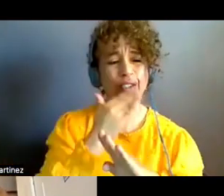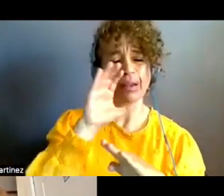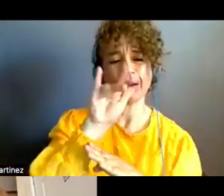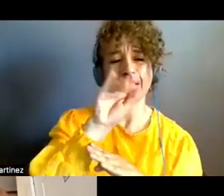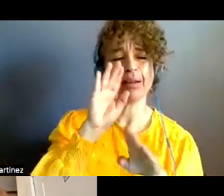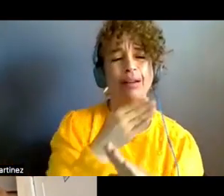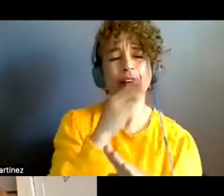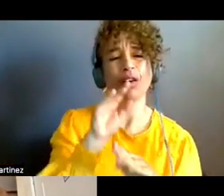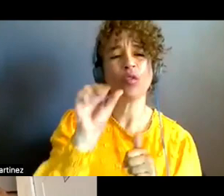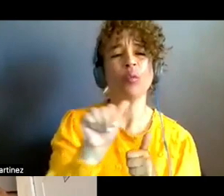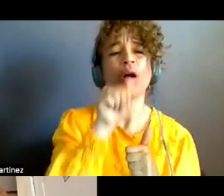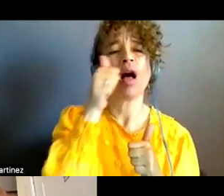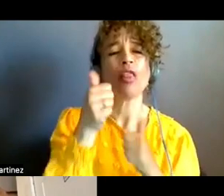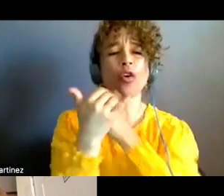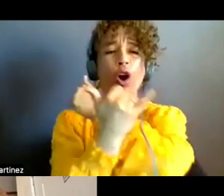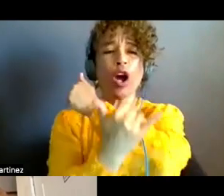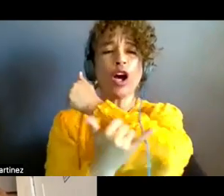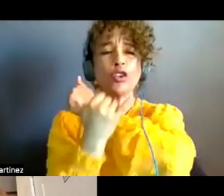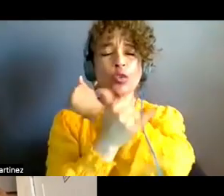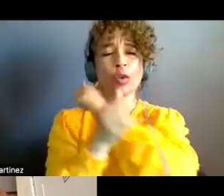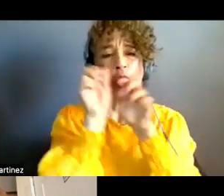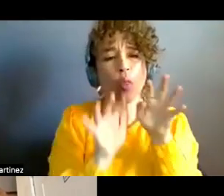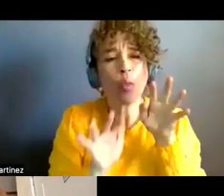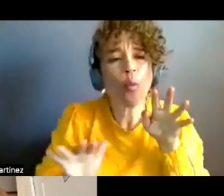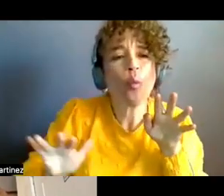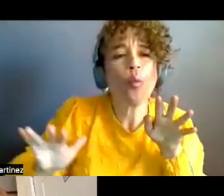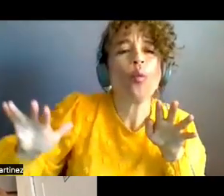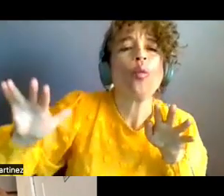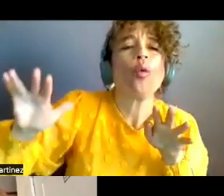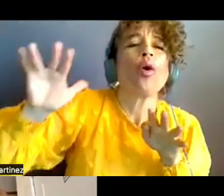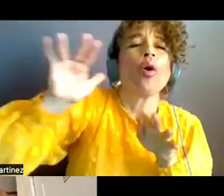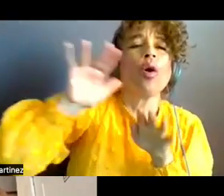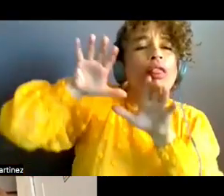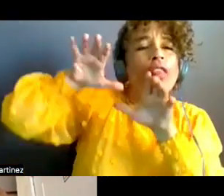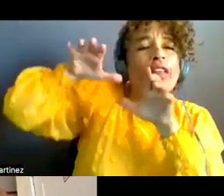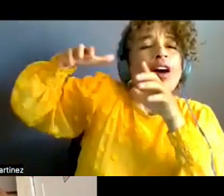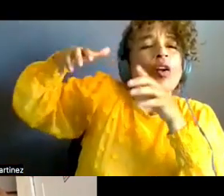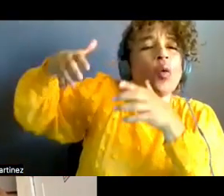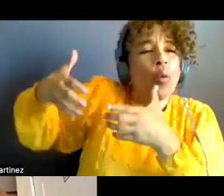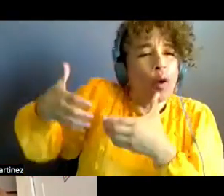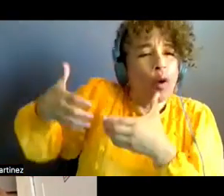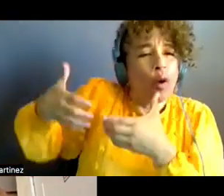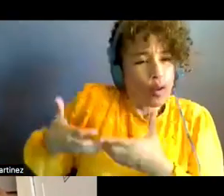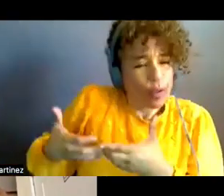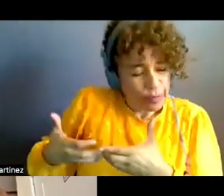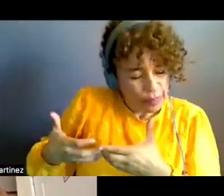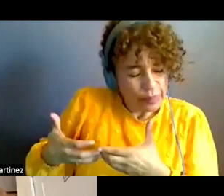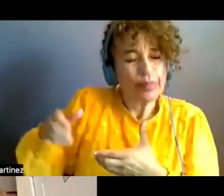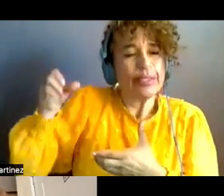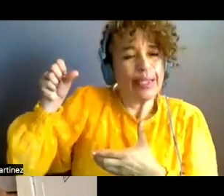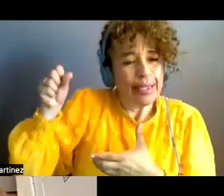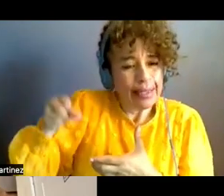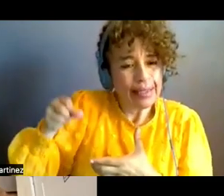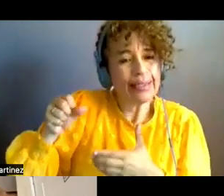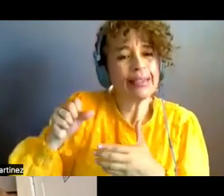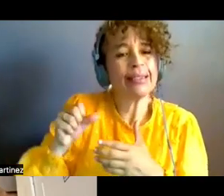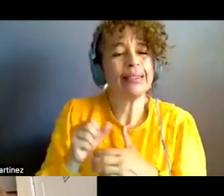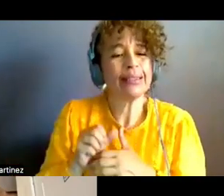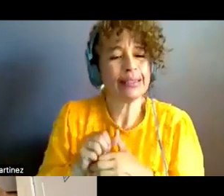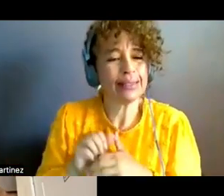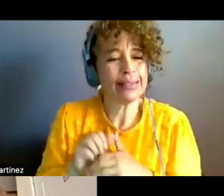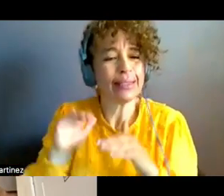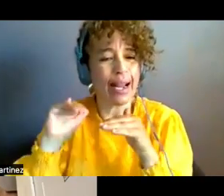to the classical music from other countries. Yeah. That's how they influence each